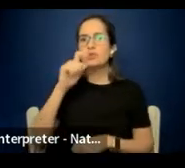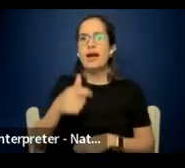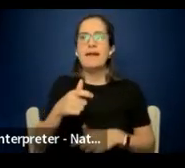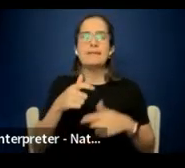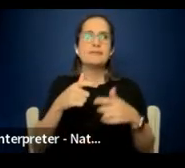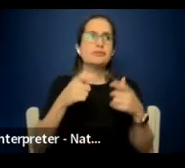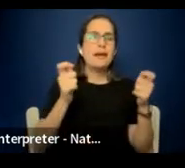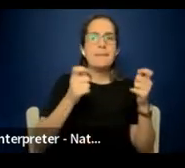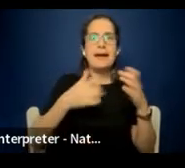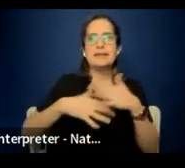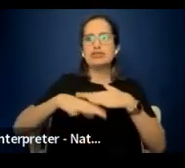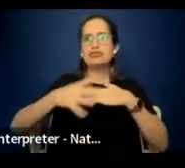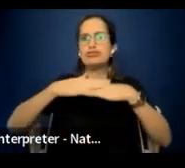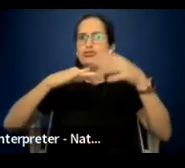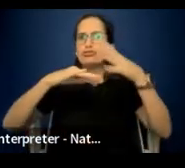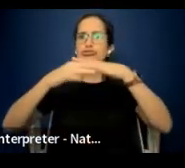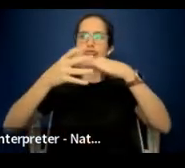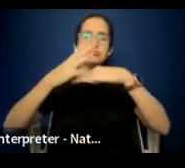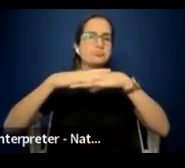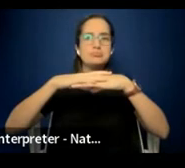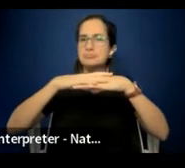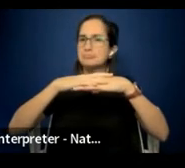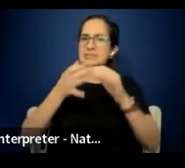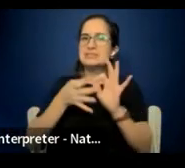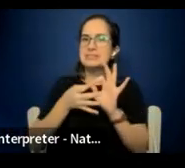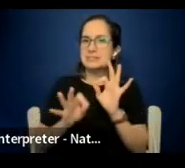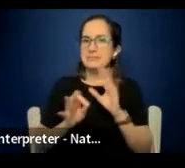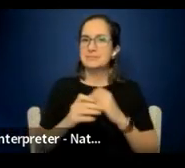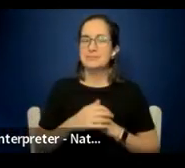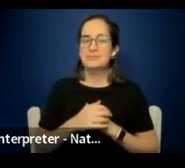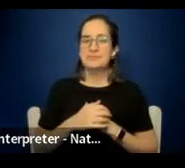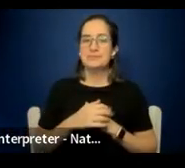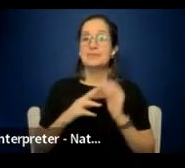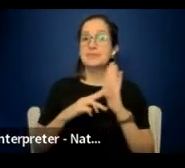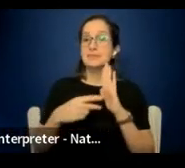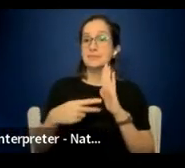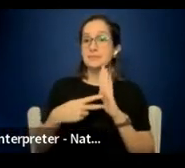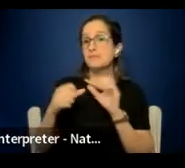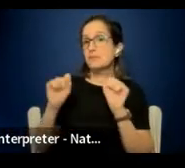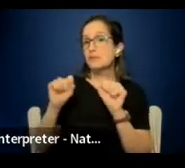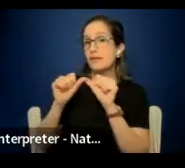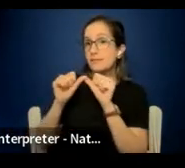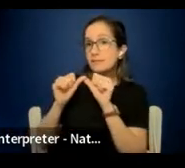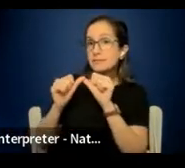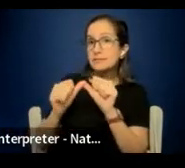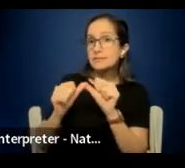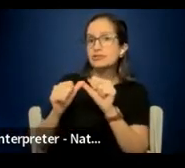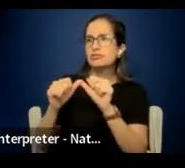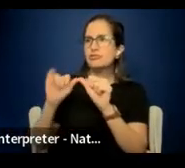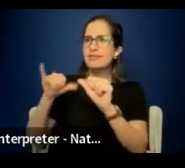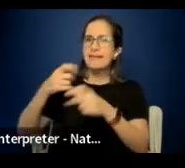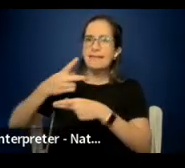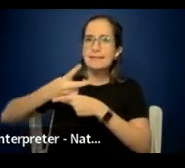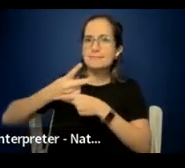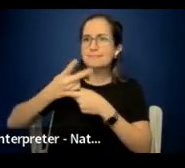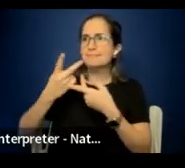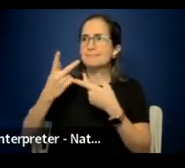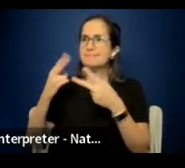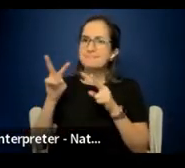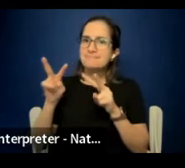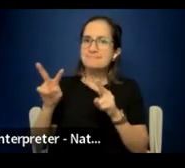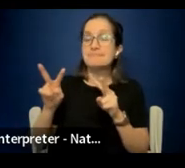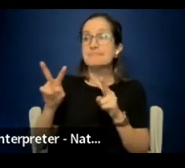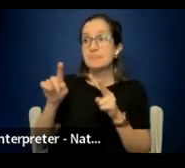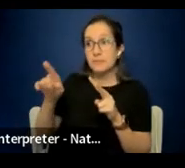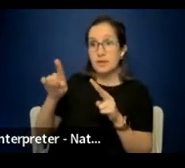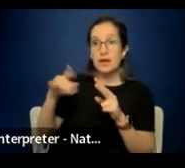this. So continuing that level of care, you know, hopefully you've onboarded your volunteers really thoughtfully, making sure that you continue to manage them